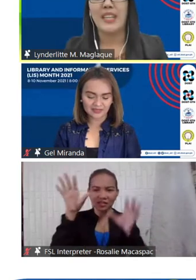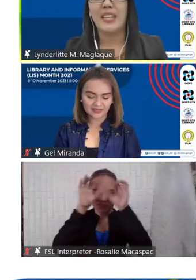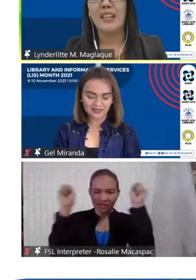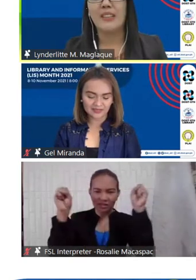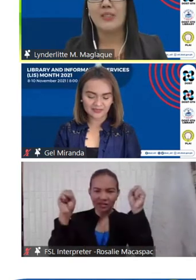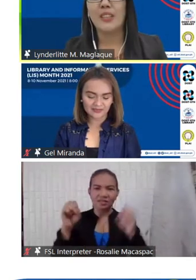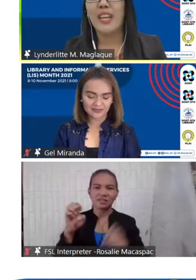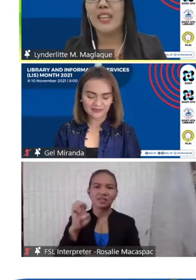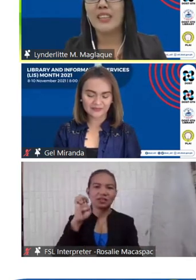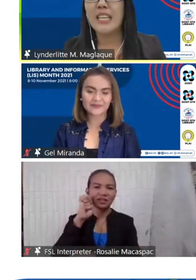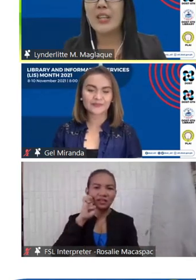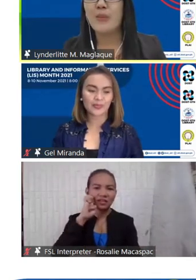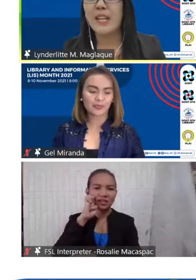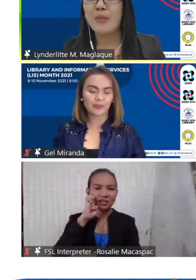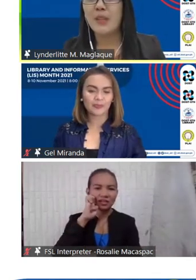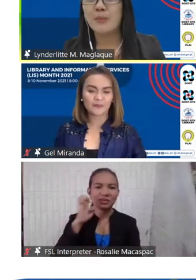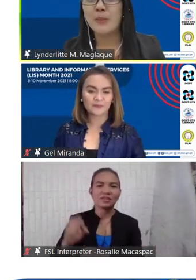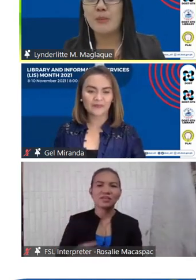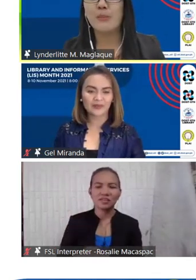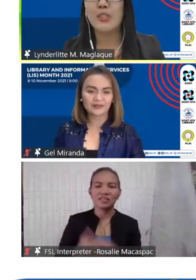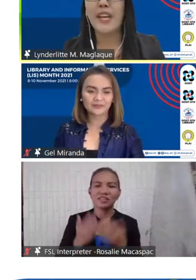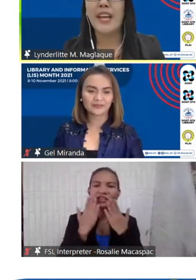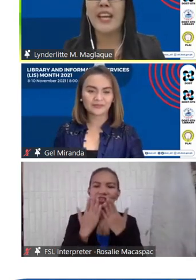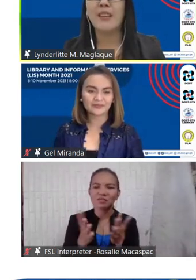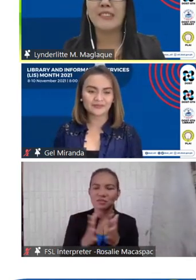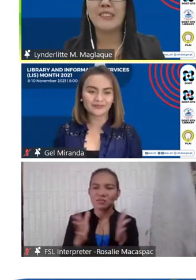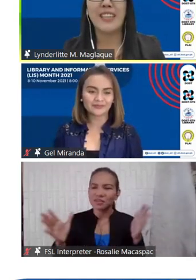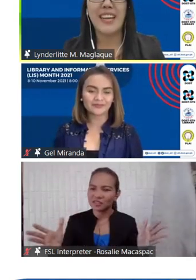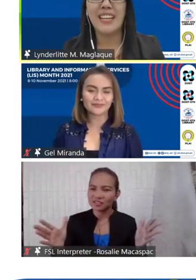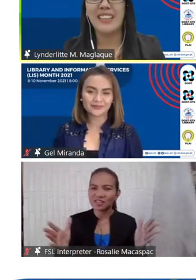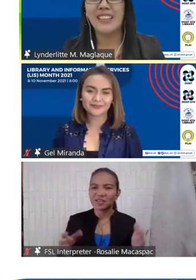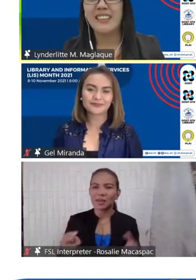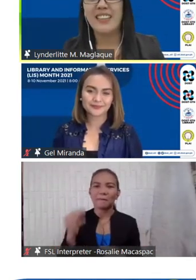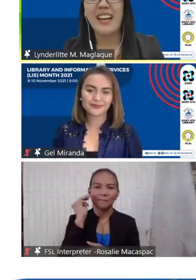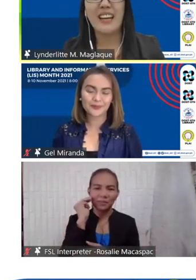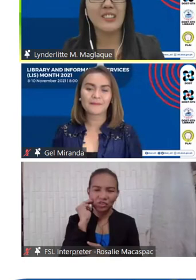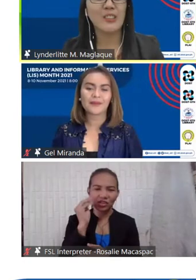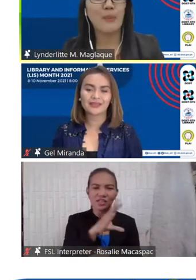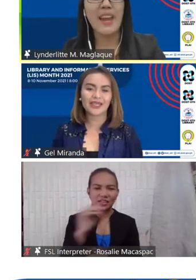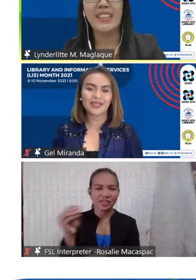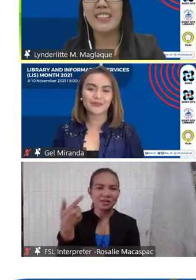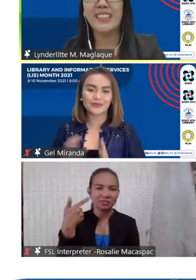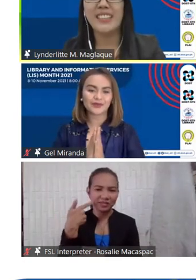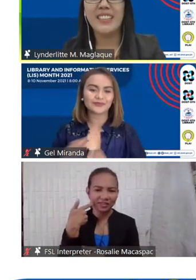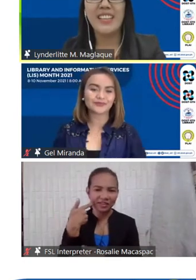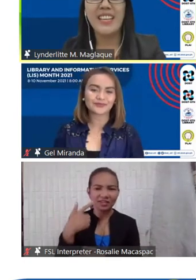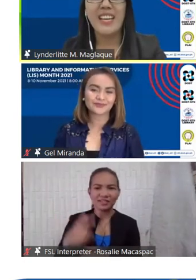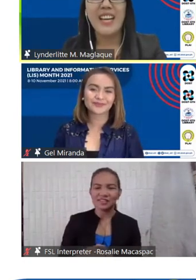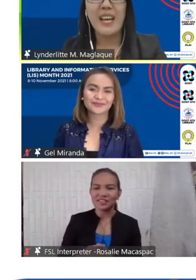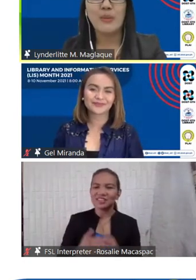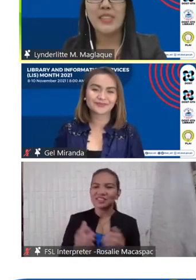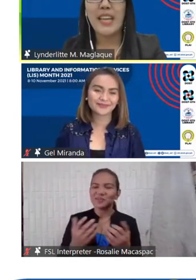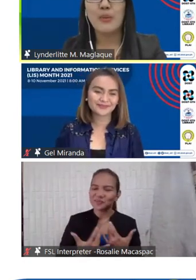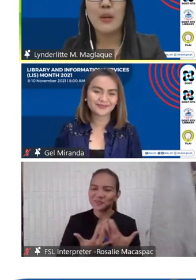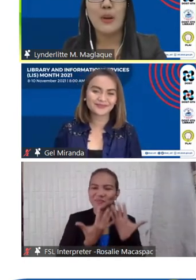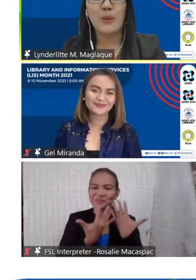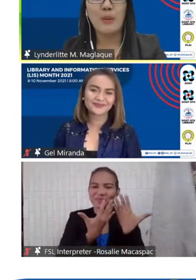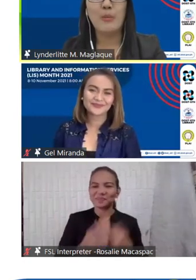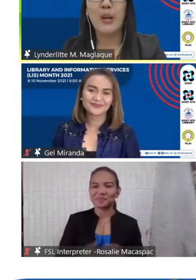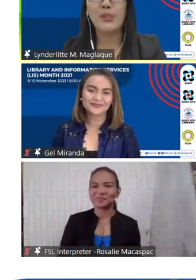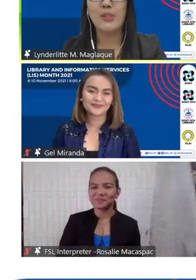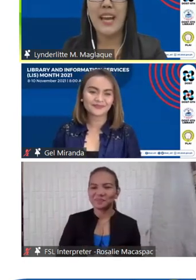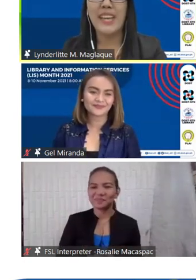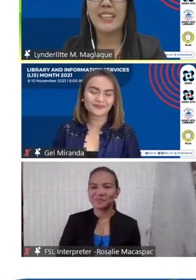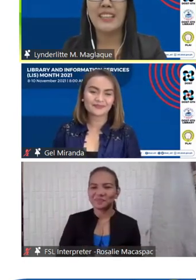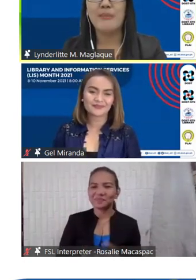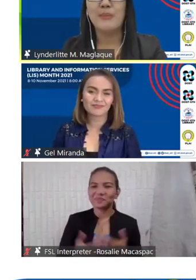M. Ray. So again, thank you very much po, Ms. Michelle and Ms. Jel. Nakaka-inspire. And with that, we